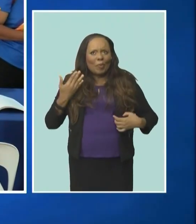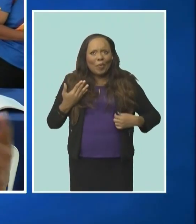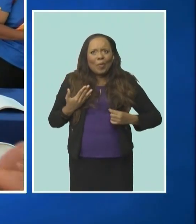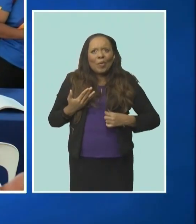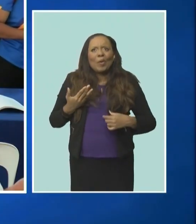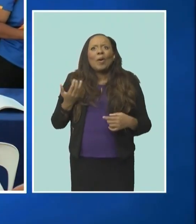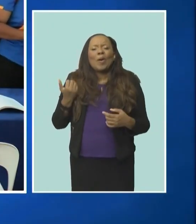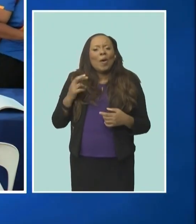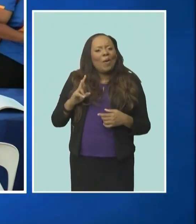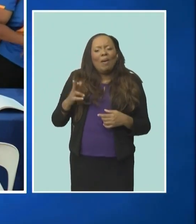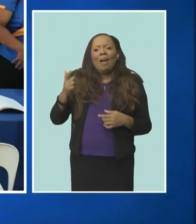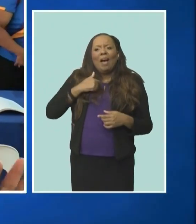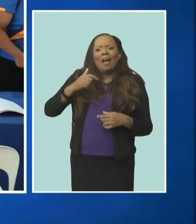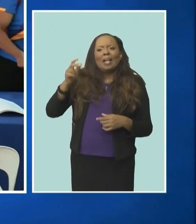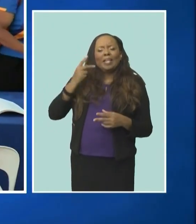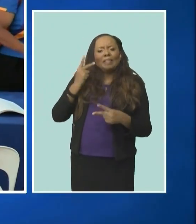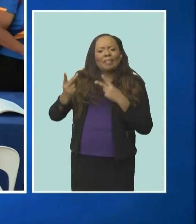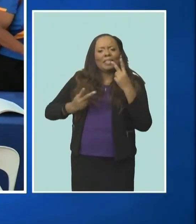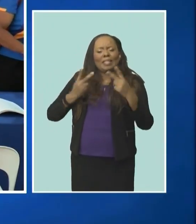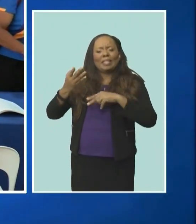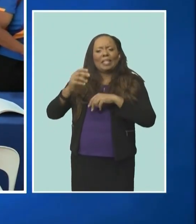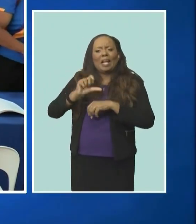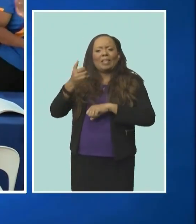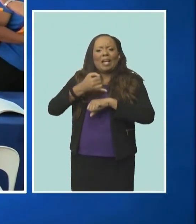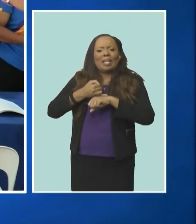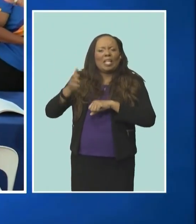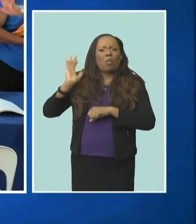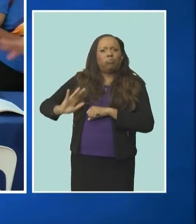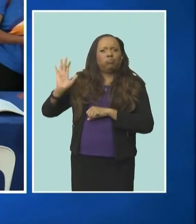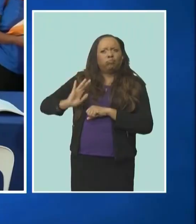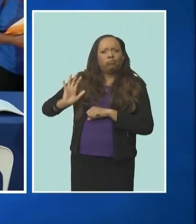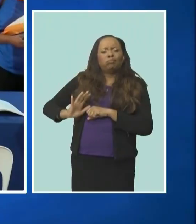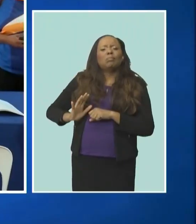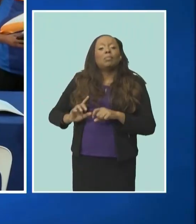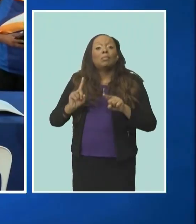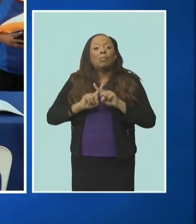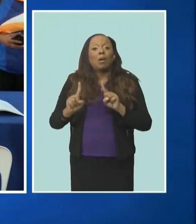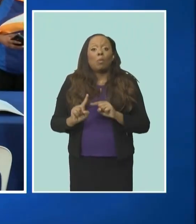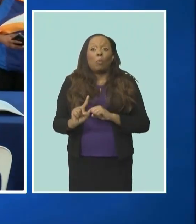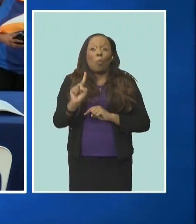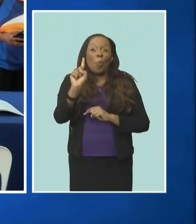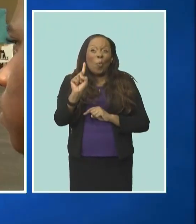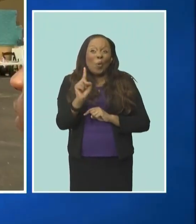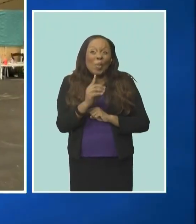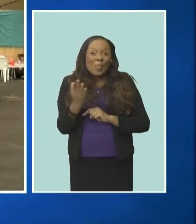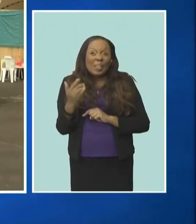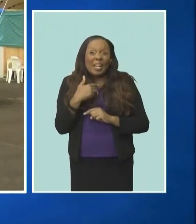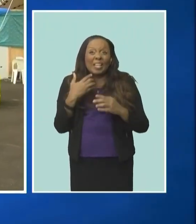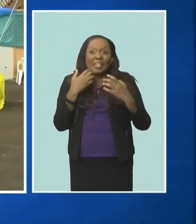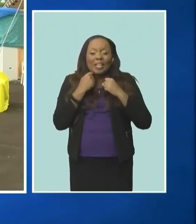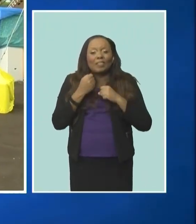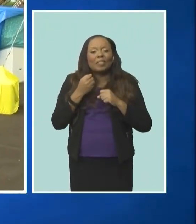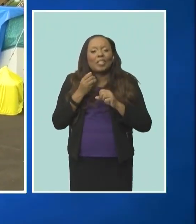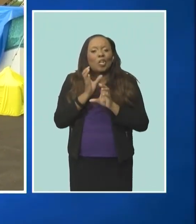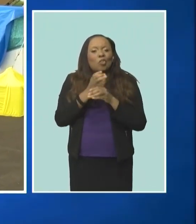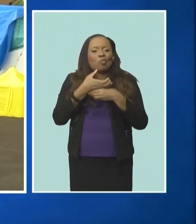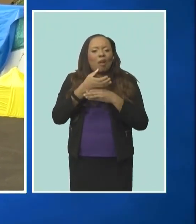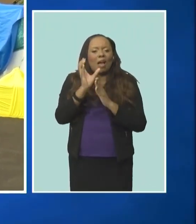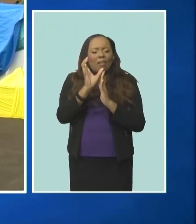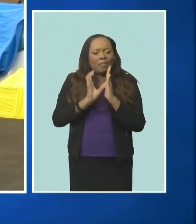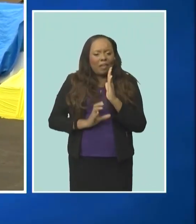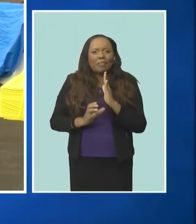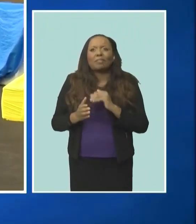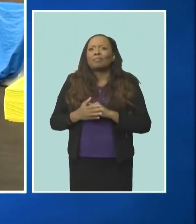since I visited certain Caribbean islands. I'm getting now, so I really enjoy that. But one of the things I love the most is the craft. From what I've seen, it's been done really